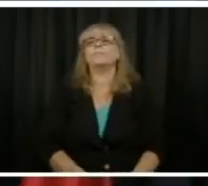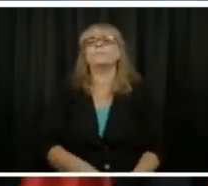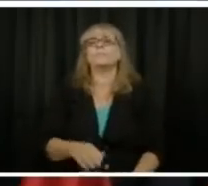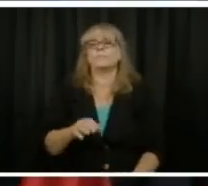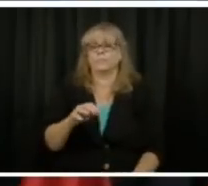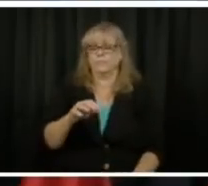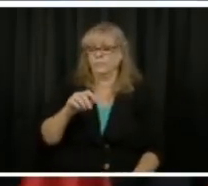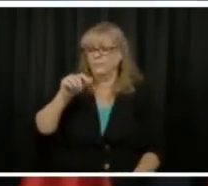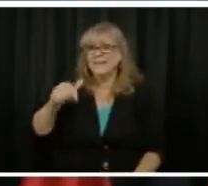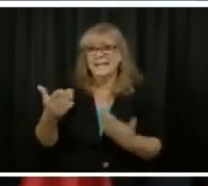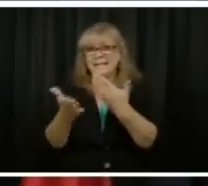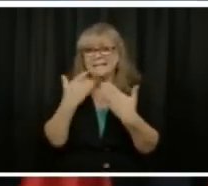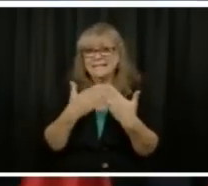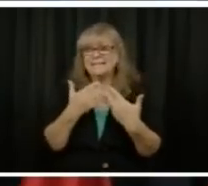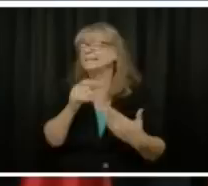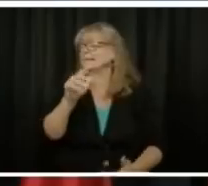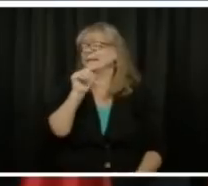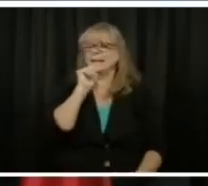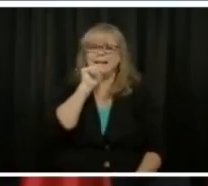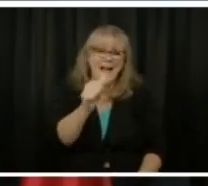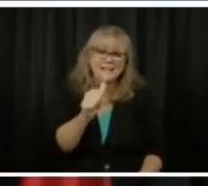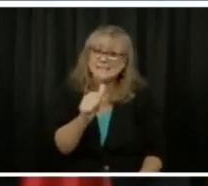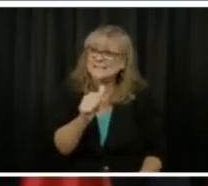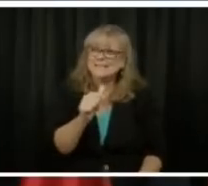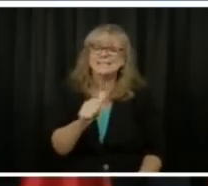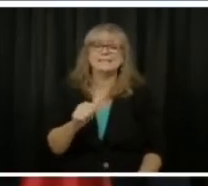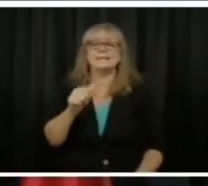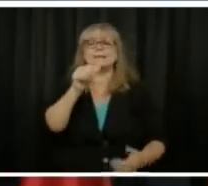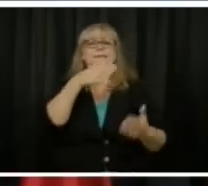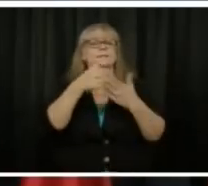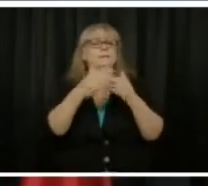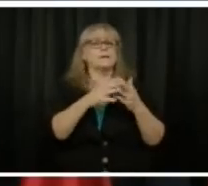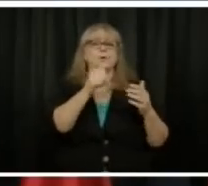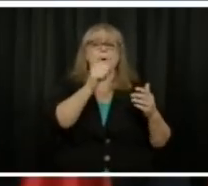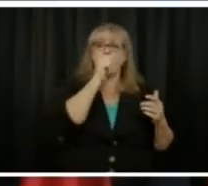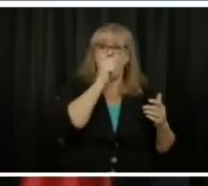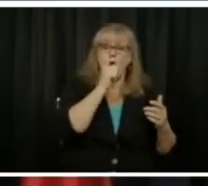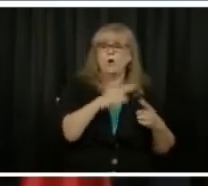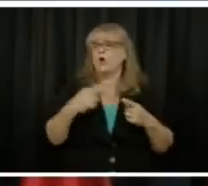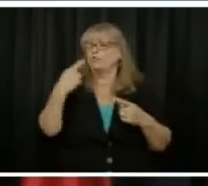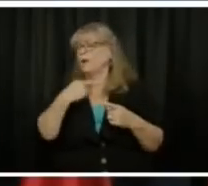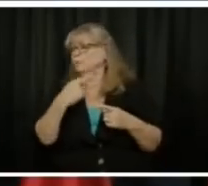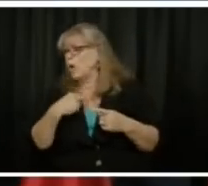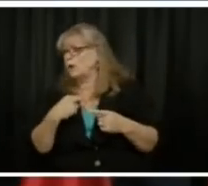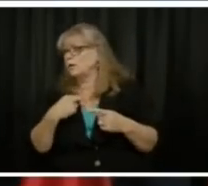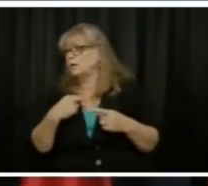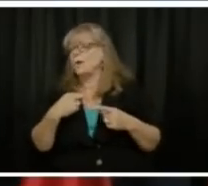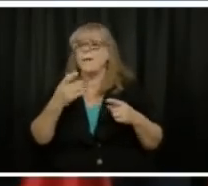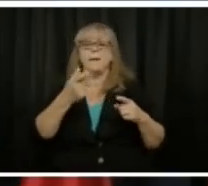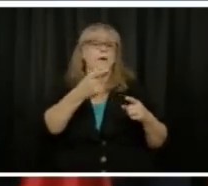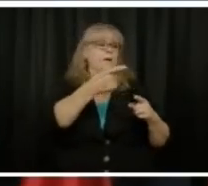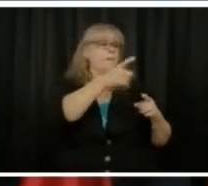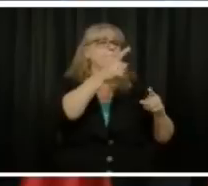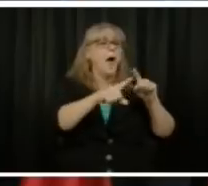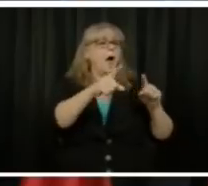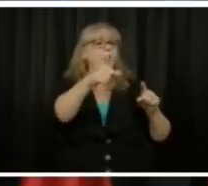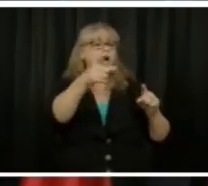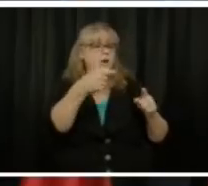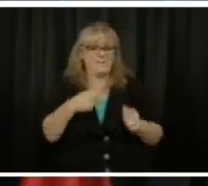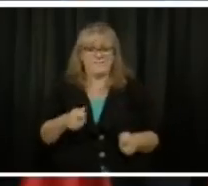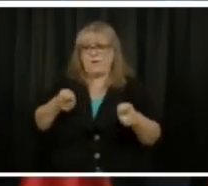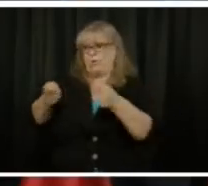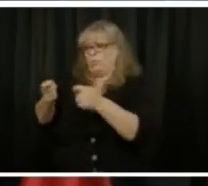doing, we have less impact. It's up to you whether there are house parties. And that is a big part of that 20 to